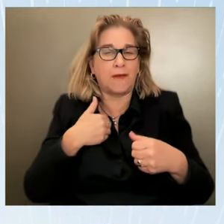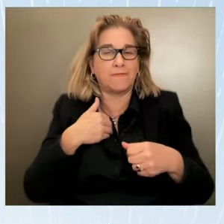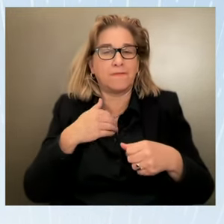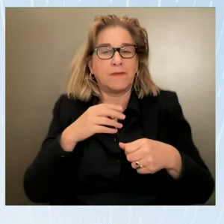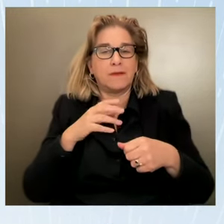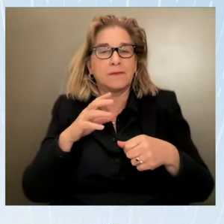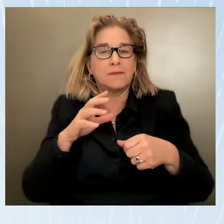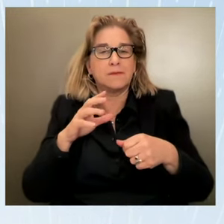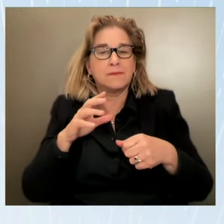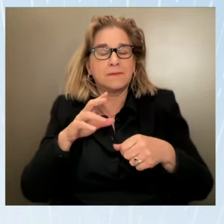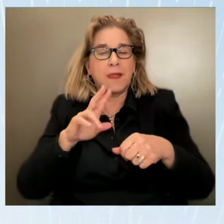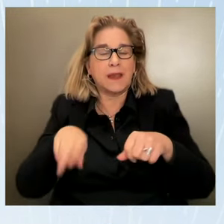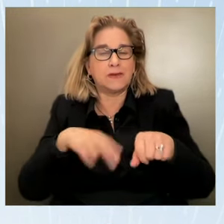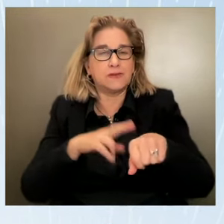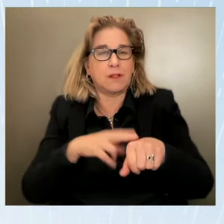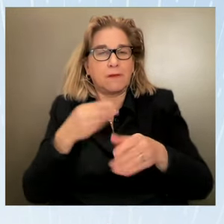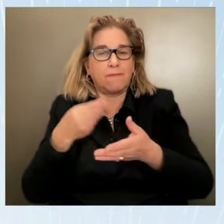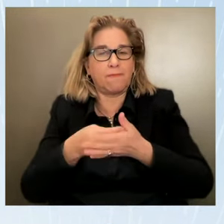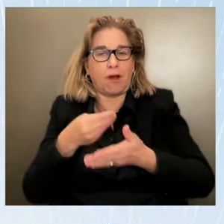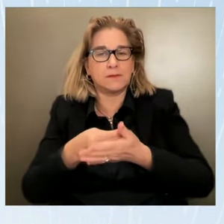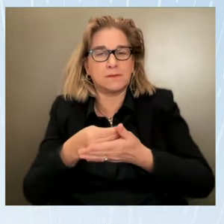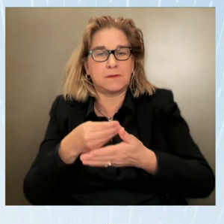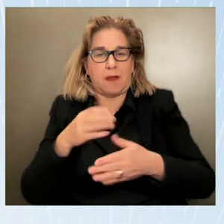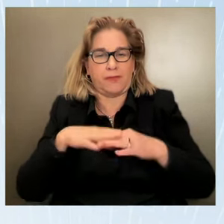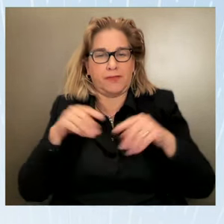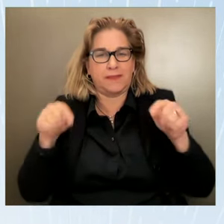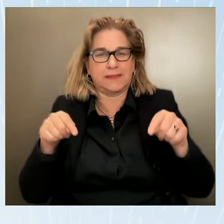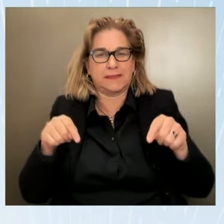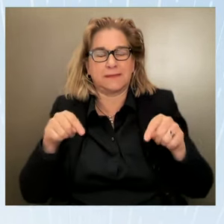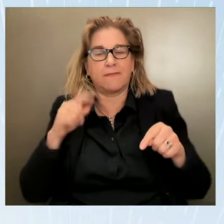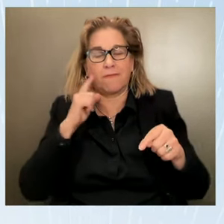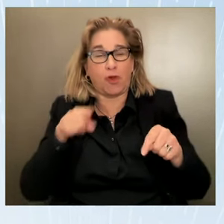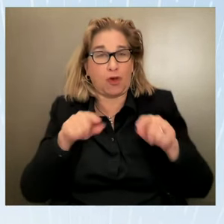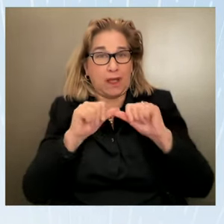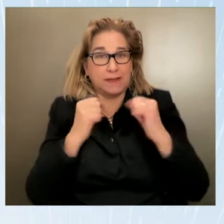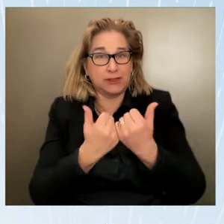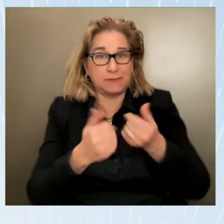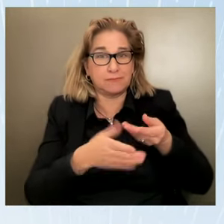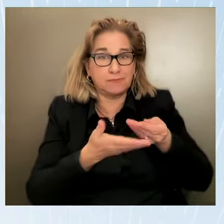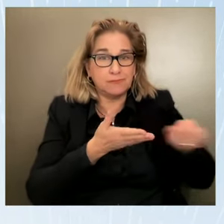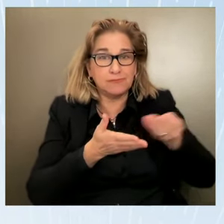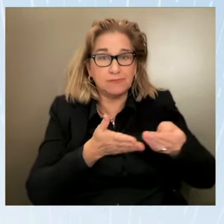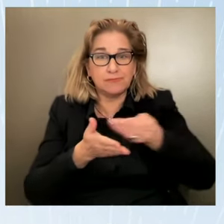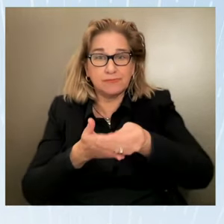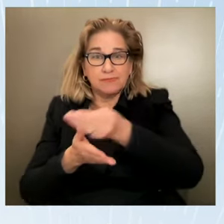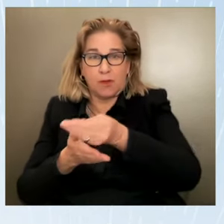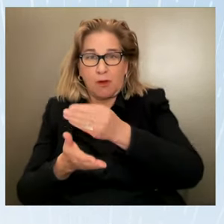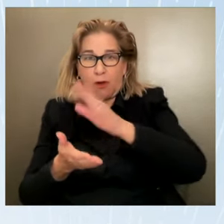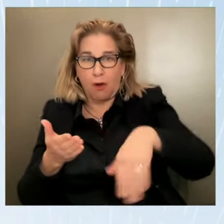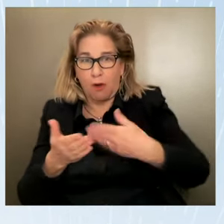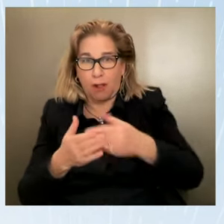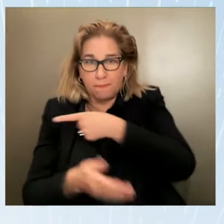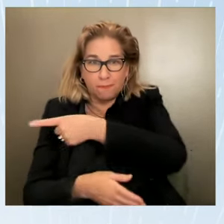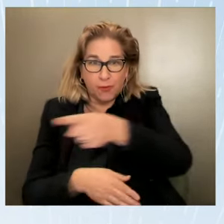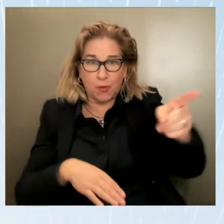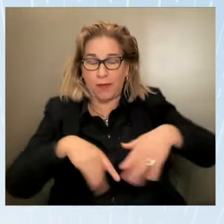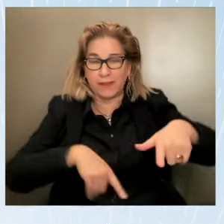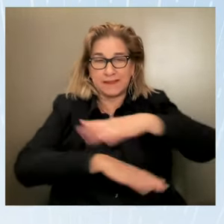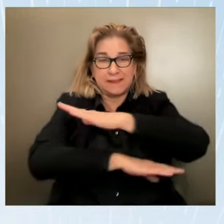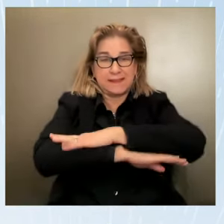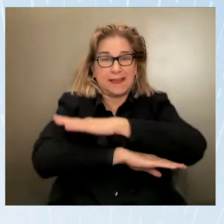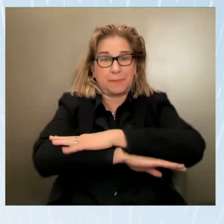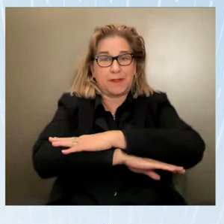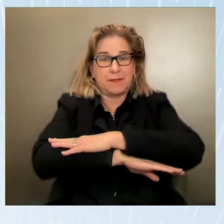table, have turned this plan into real and meaningful progress. We've launched trauma-informed training sessions to increase our federal